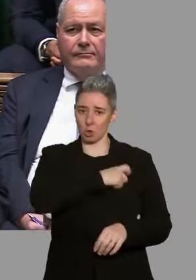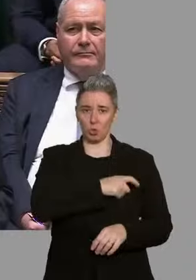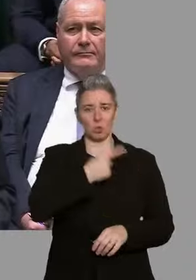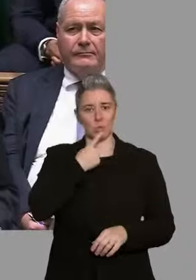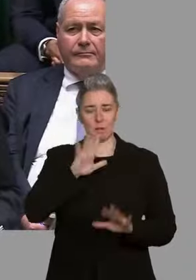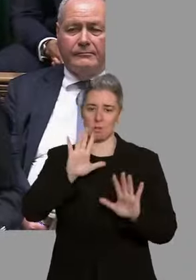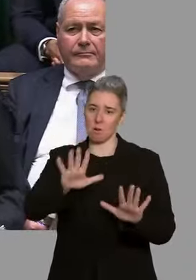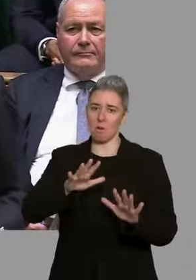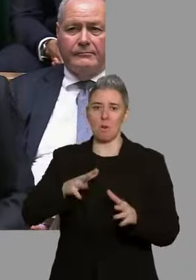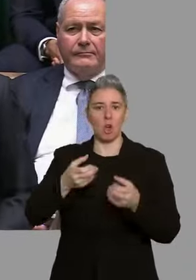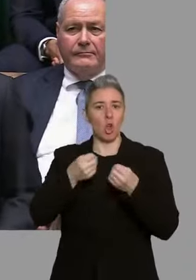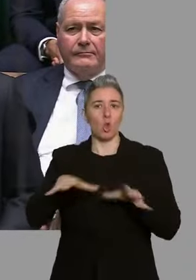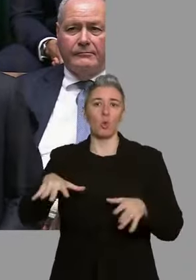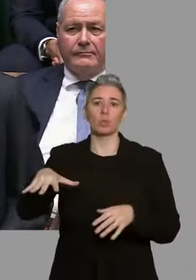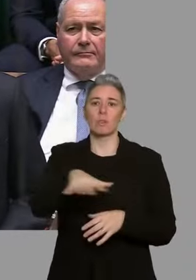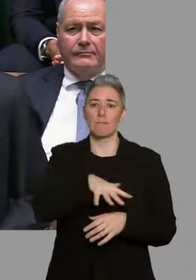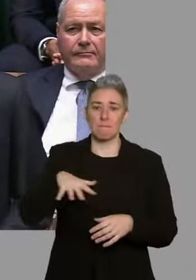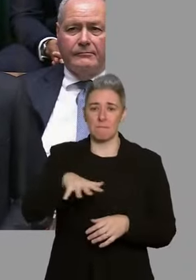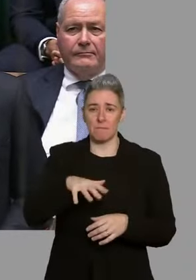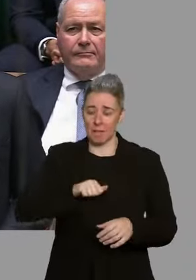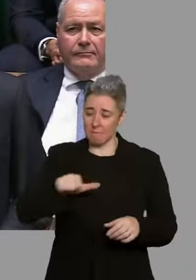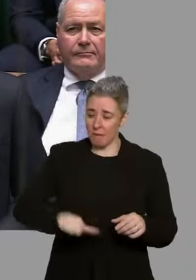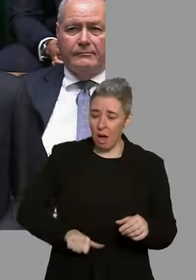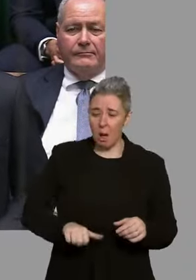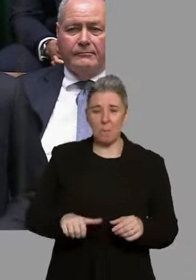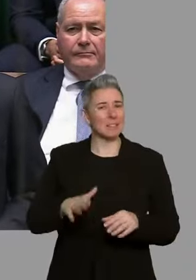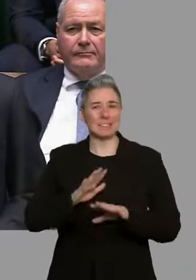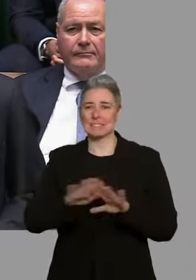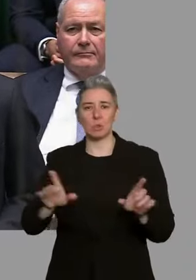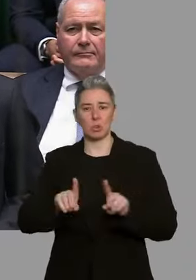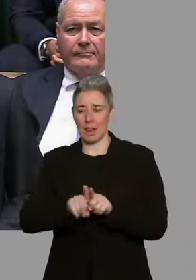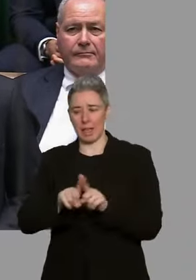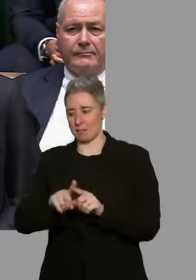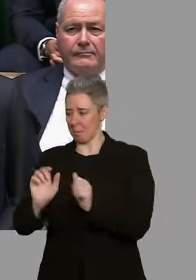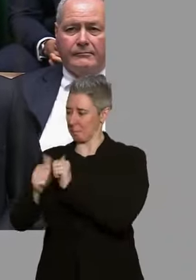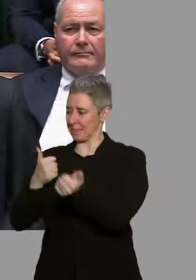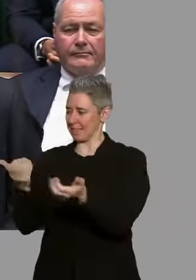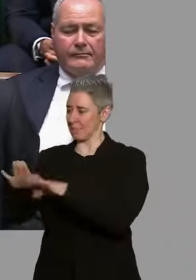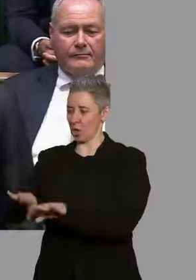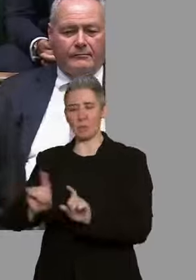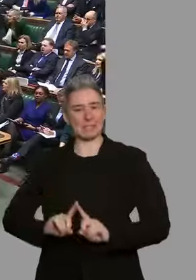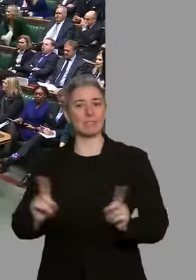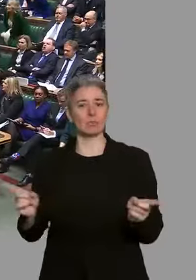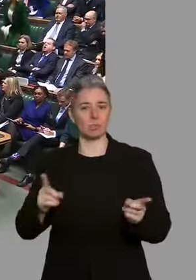and around the country now think that his administration is duplicitous?